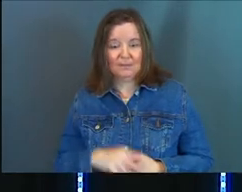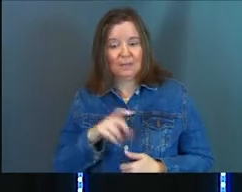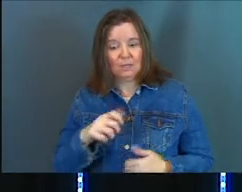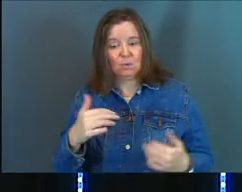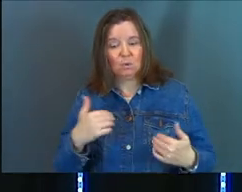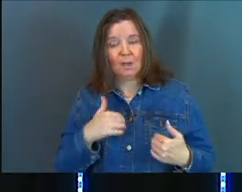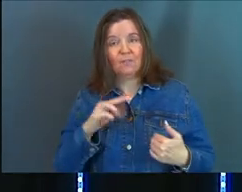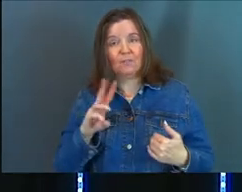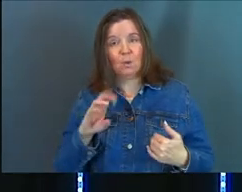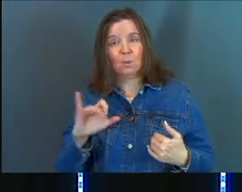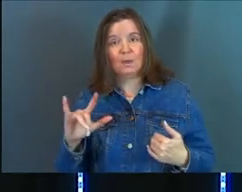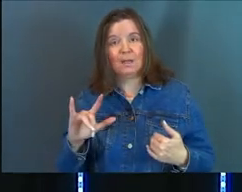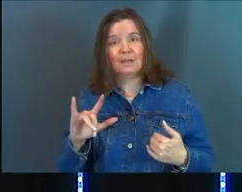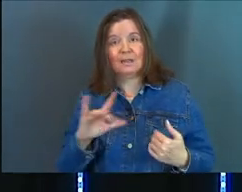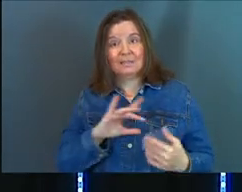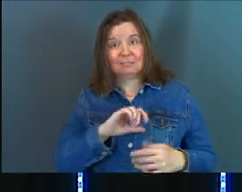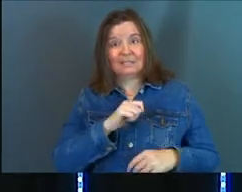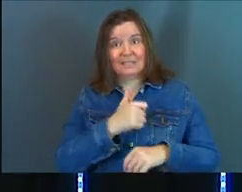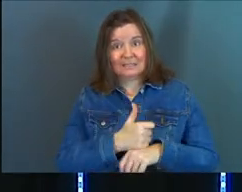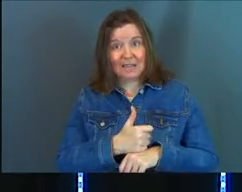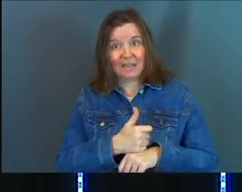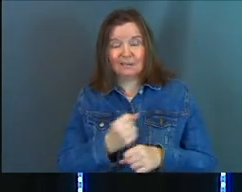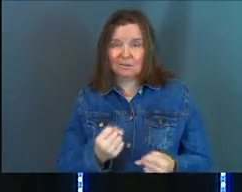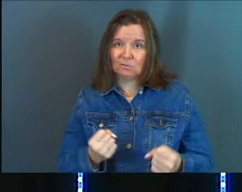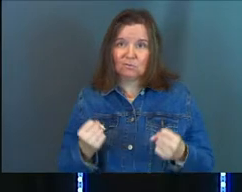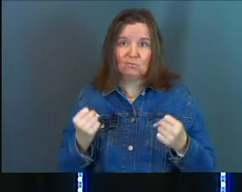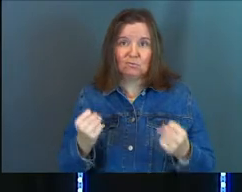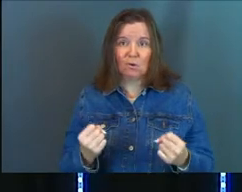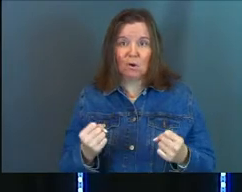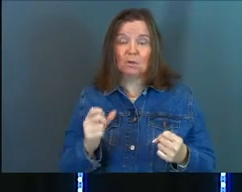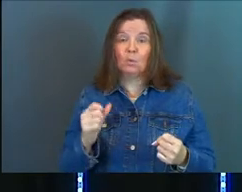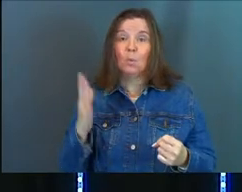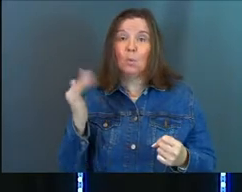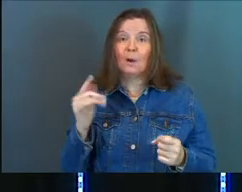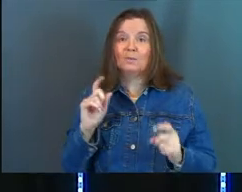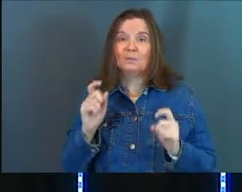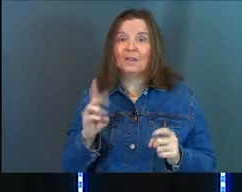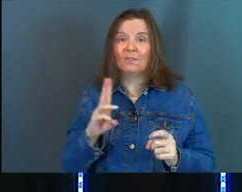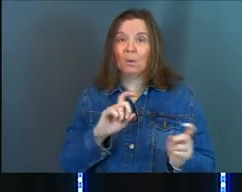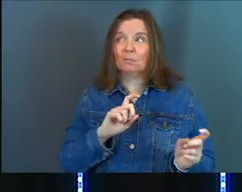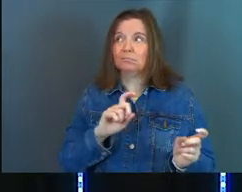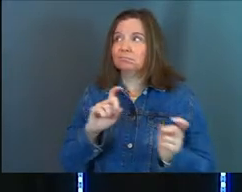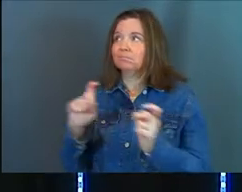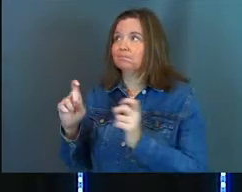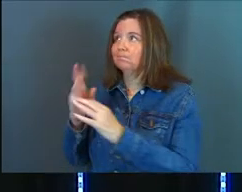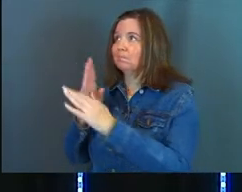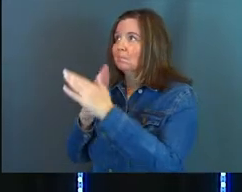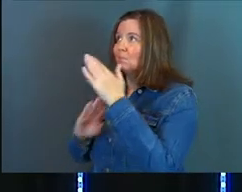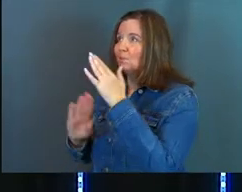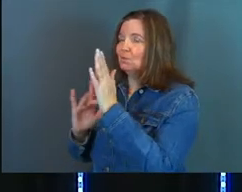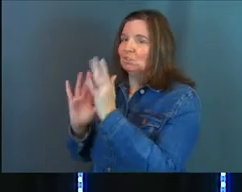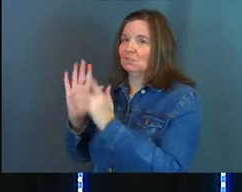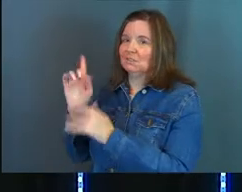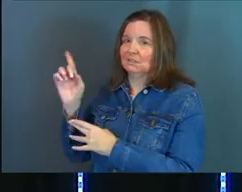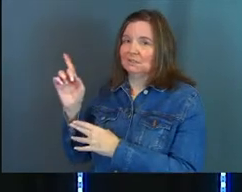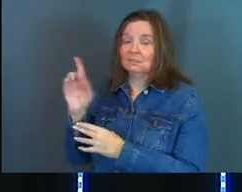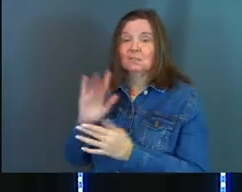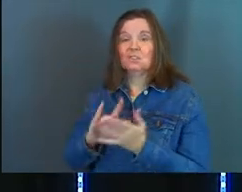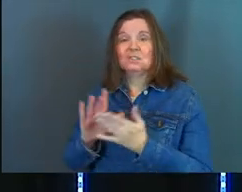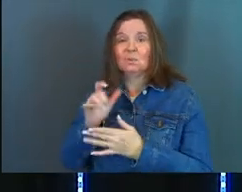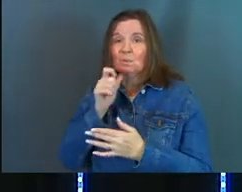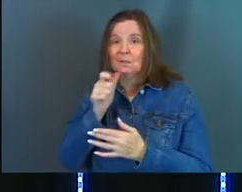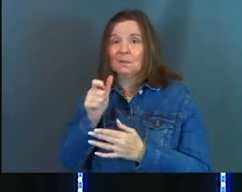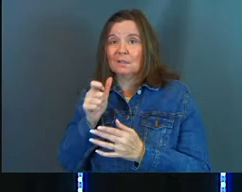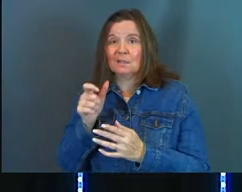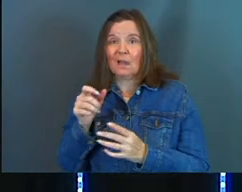They need to have their will intact and strong so they can give their will to Jesus. Right? Jesus will